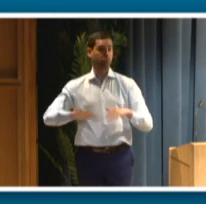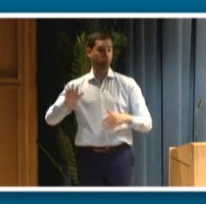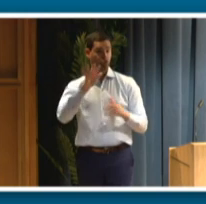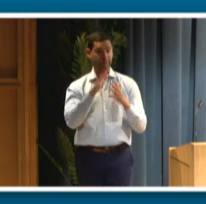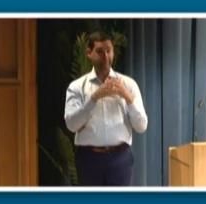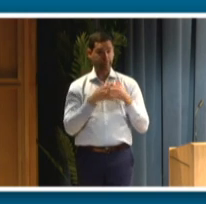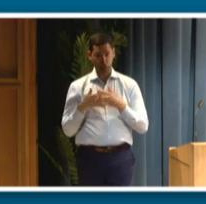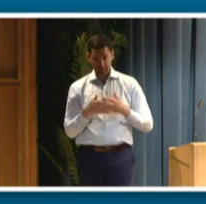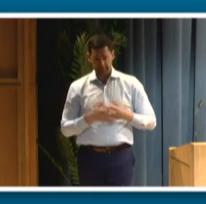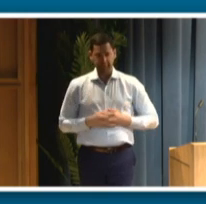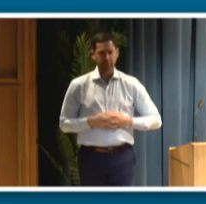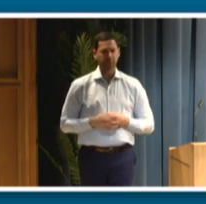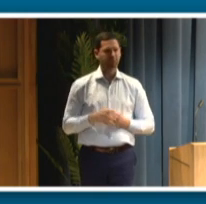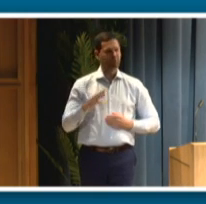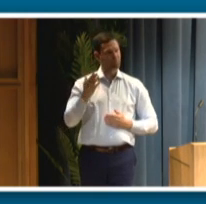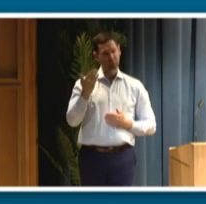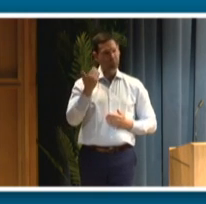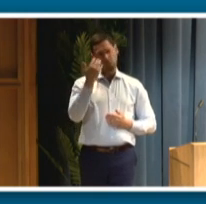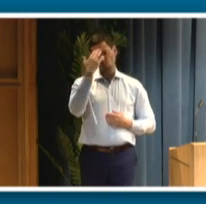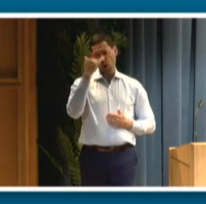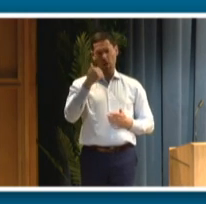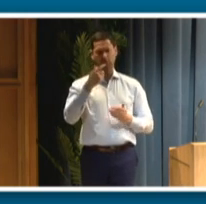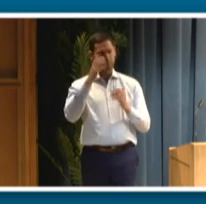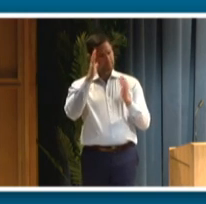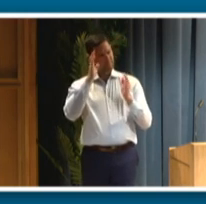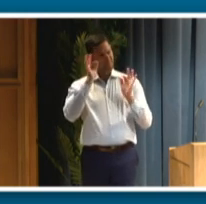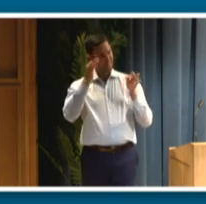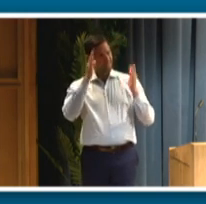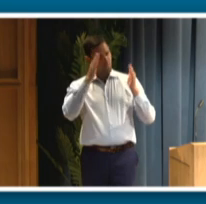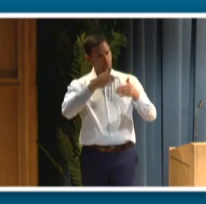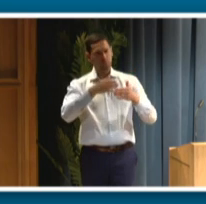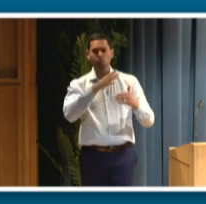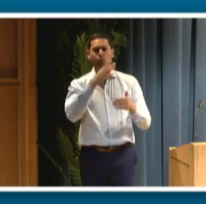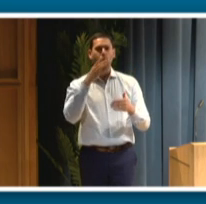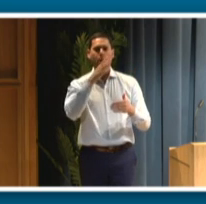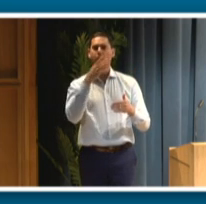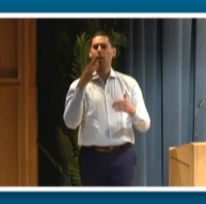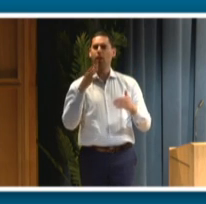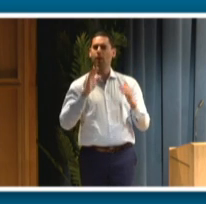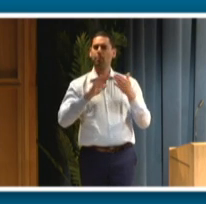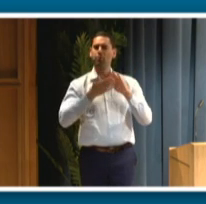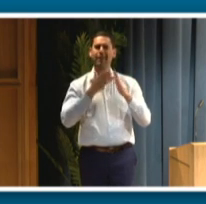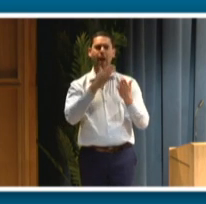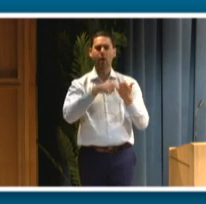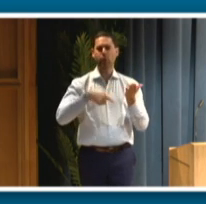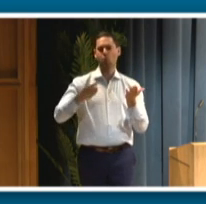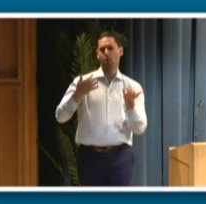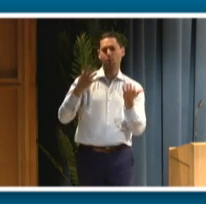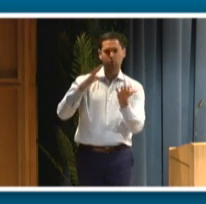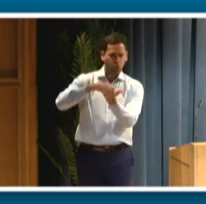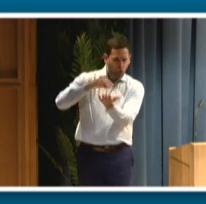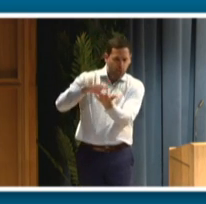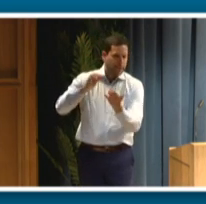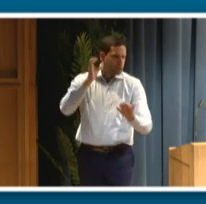about why you decided to focus on rural communities and what you're learning and hearing?